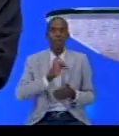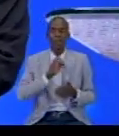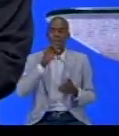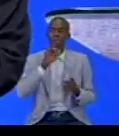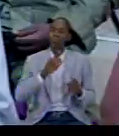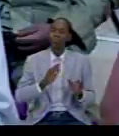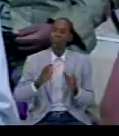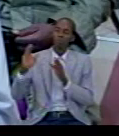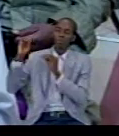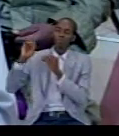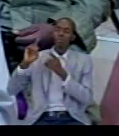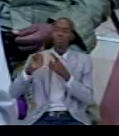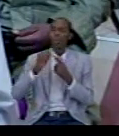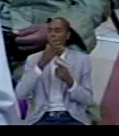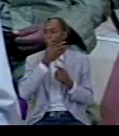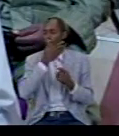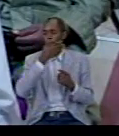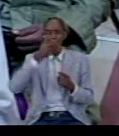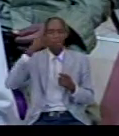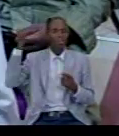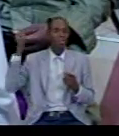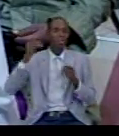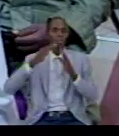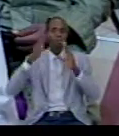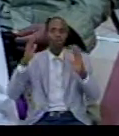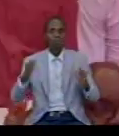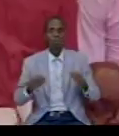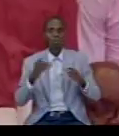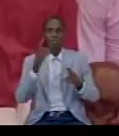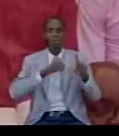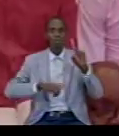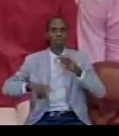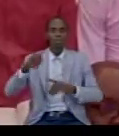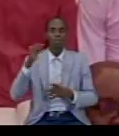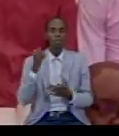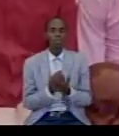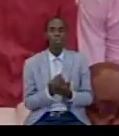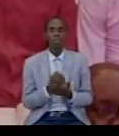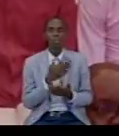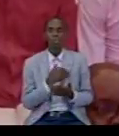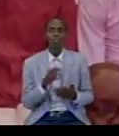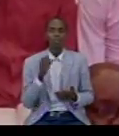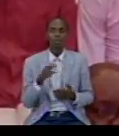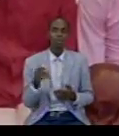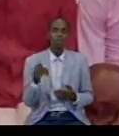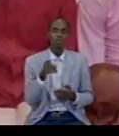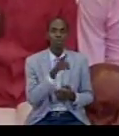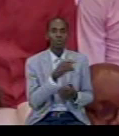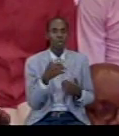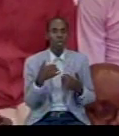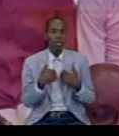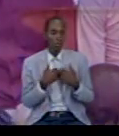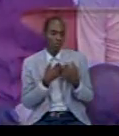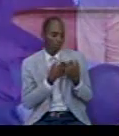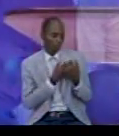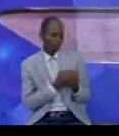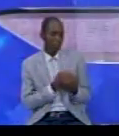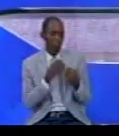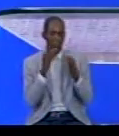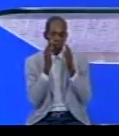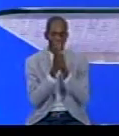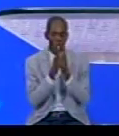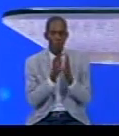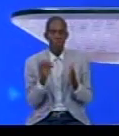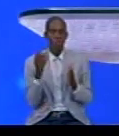accommodation. Somebody help me shout amen. And so they had confident praying. We're looking